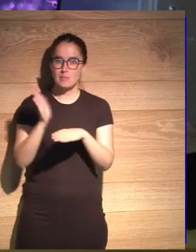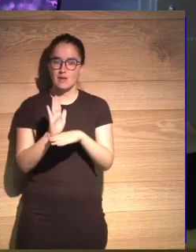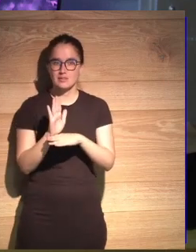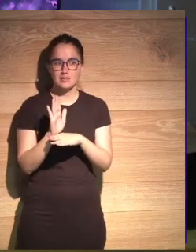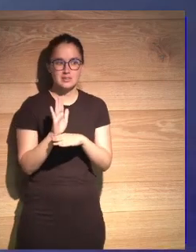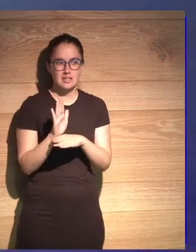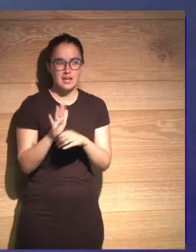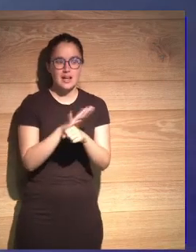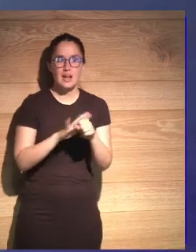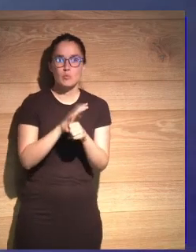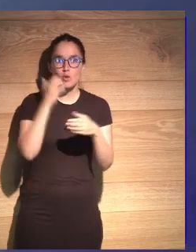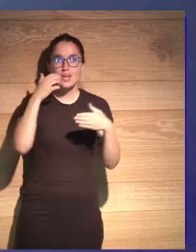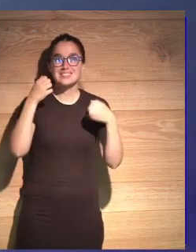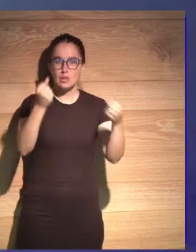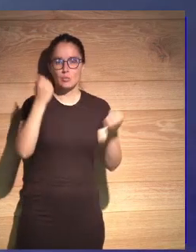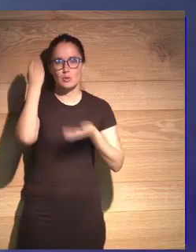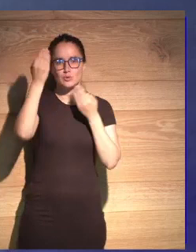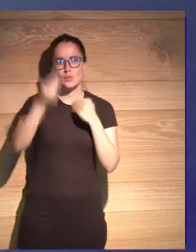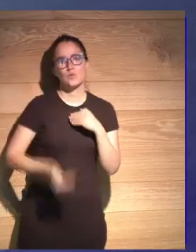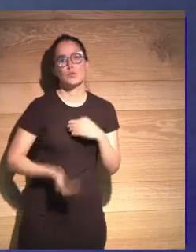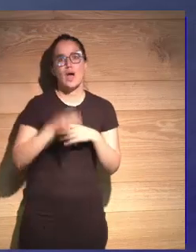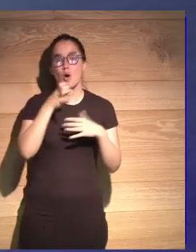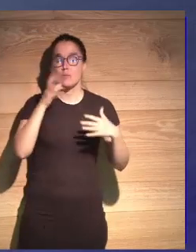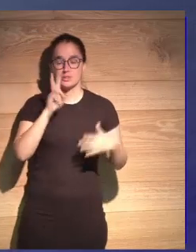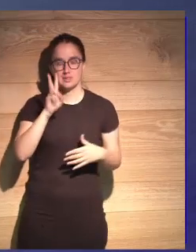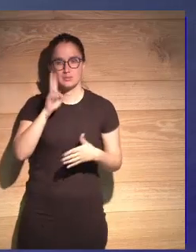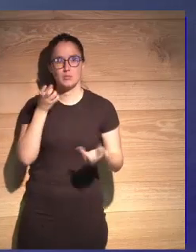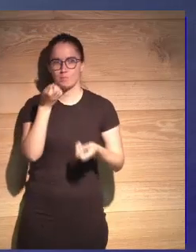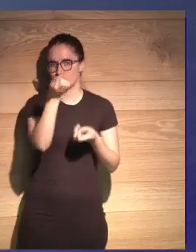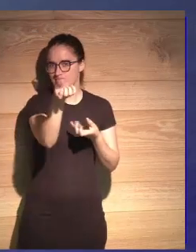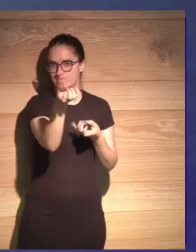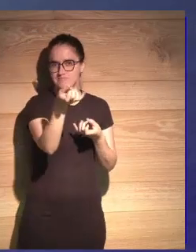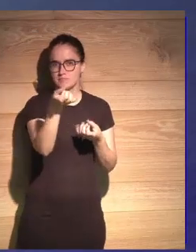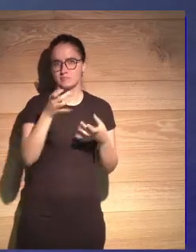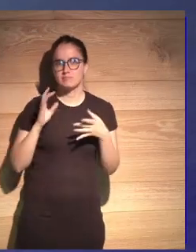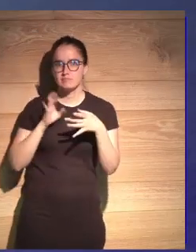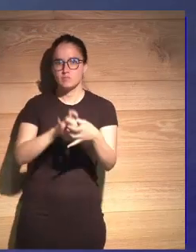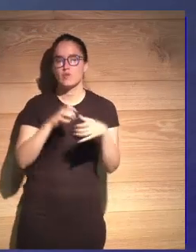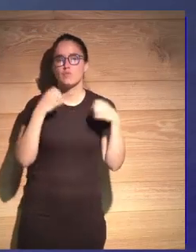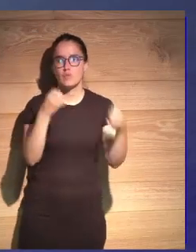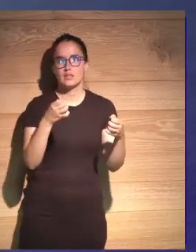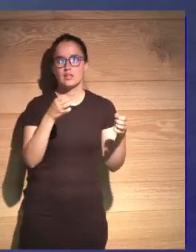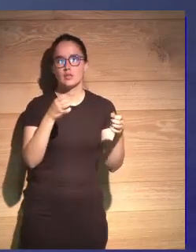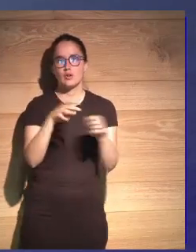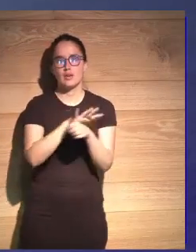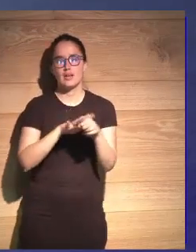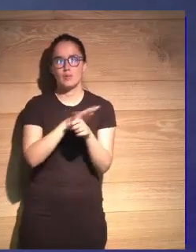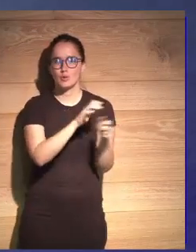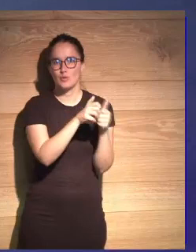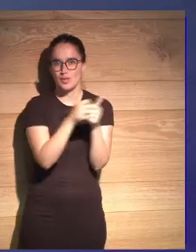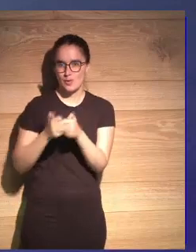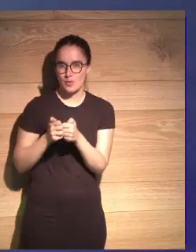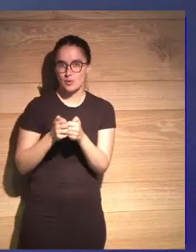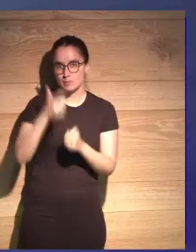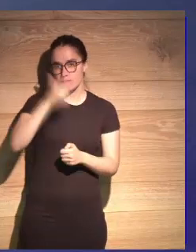for inviting me, because it is a pleasure to provide a presentation on health, on the field of health,